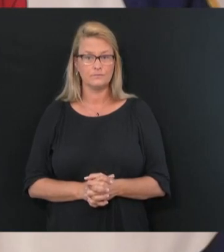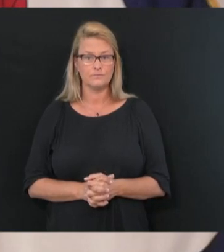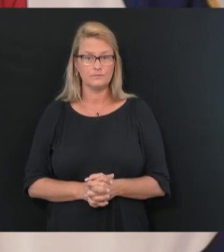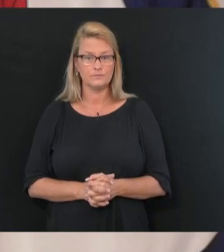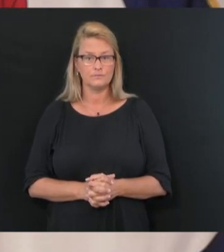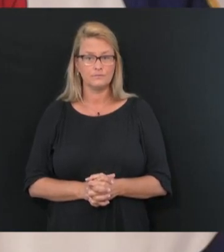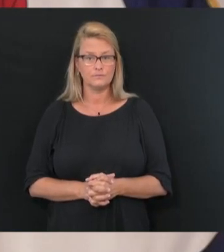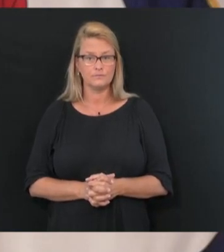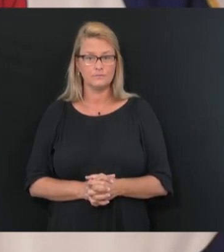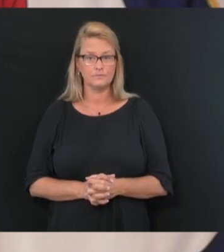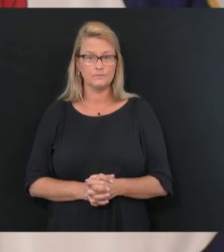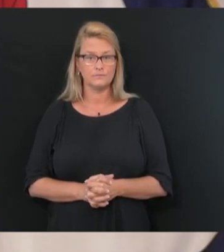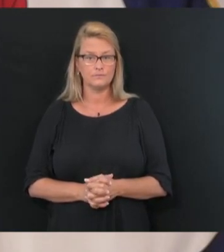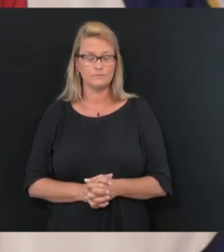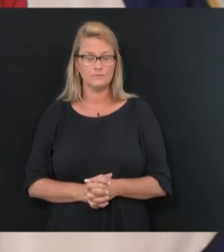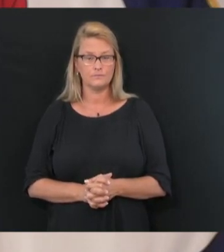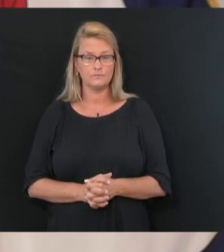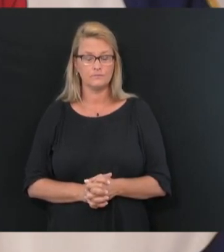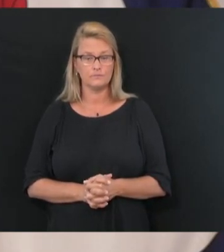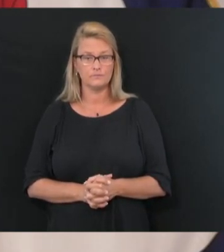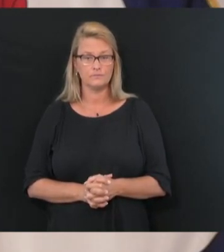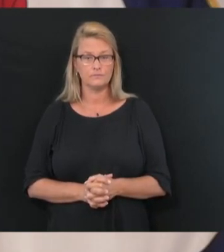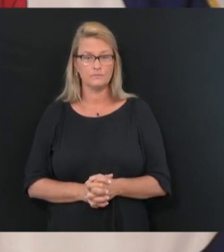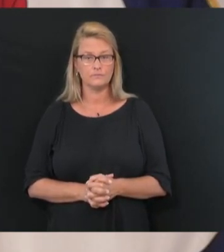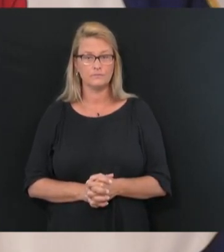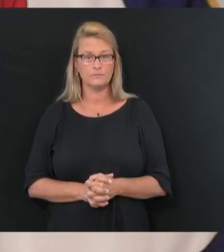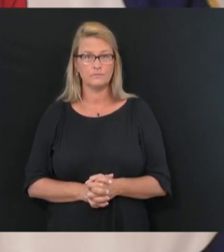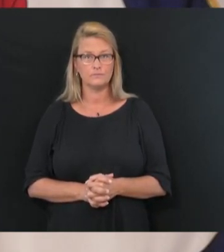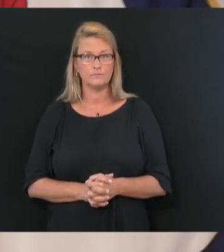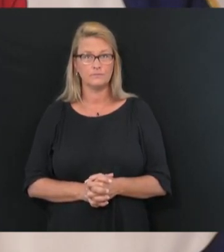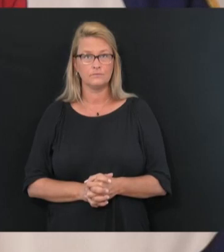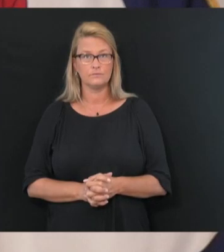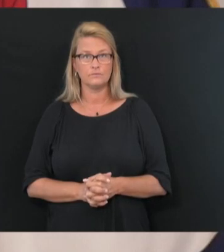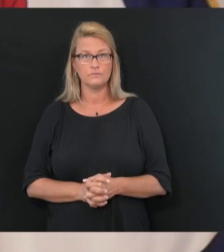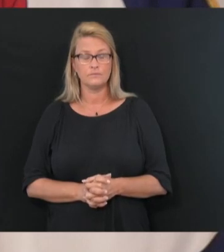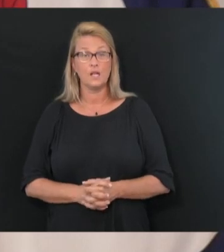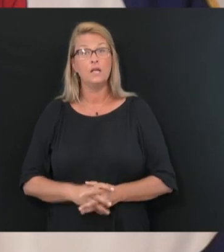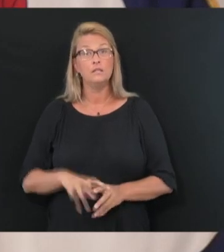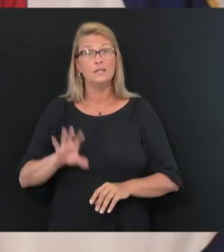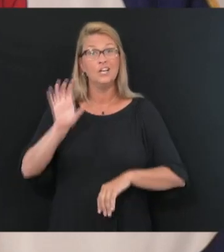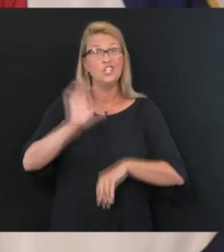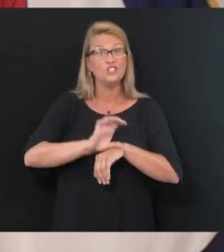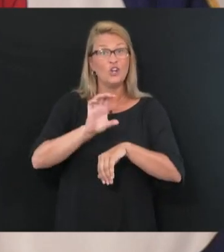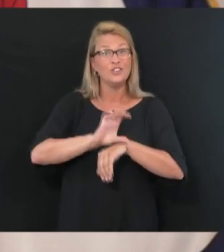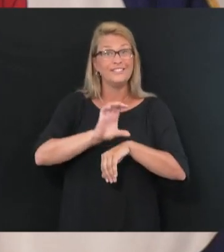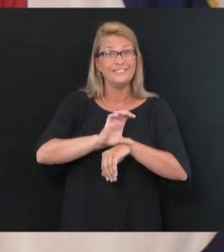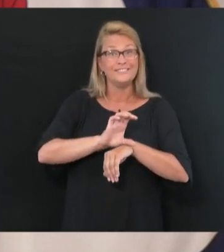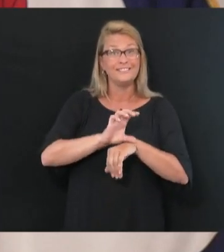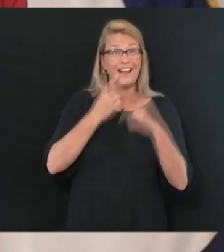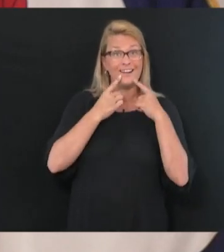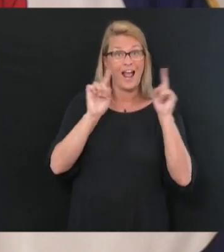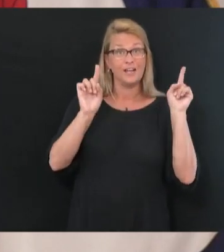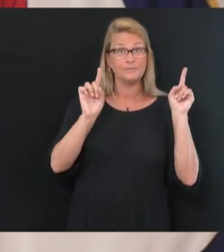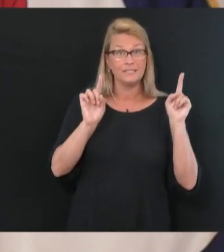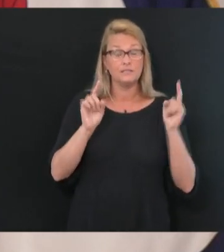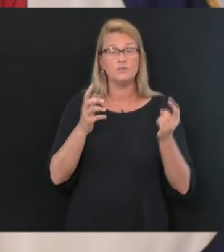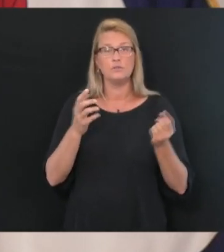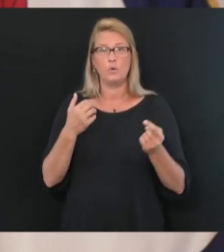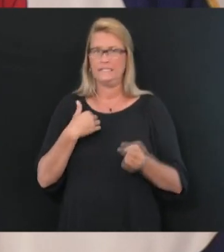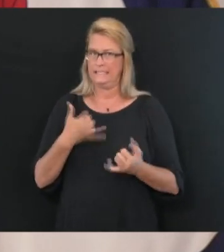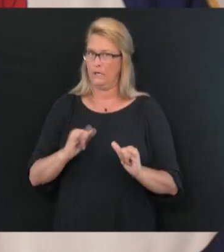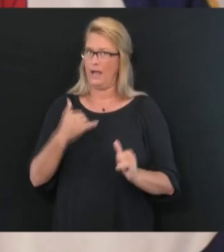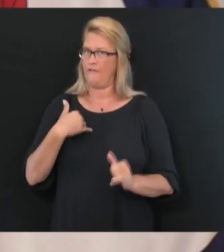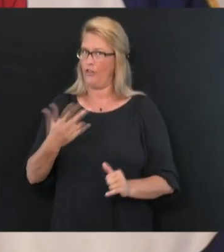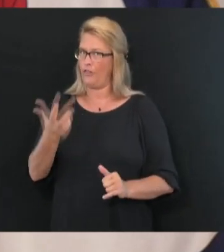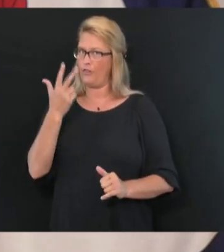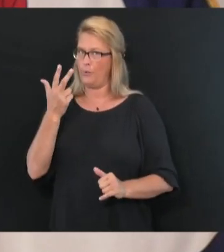me see. Okay, just some announcements. Our churches, we still have three active outbreaks